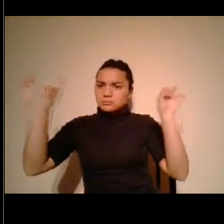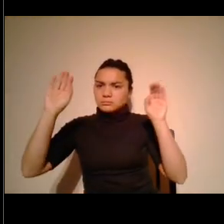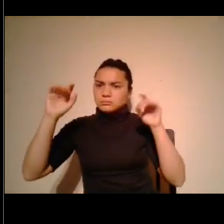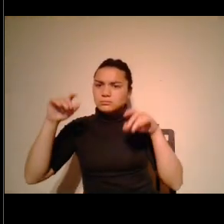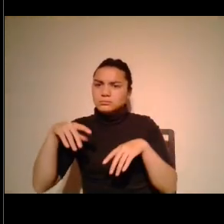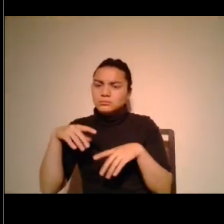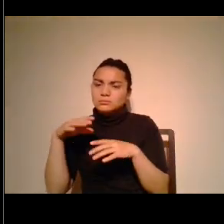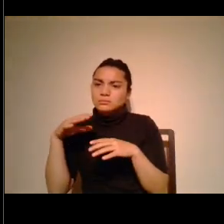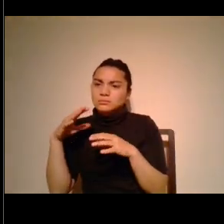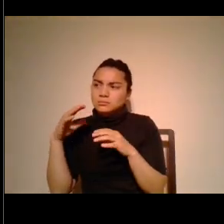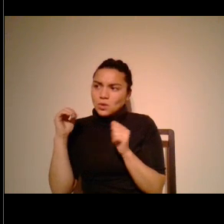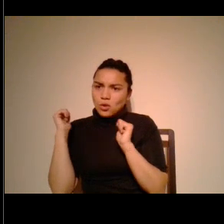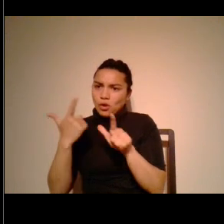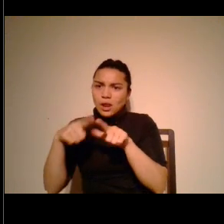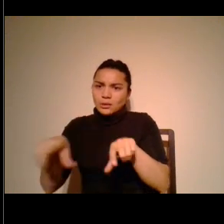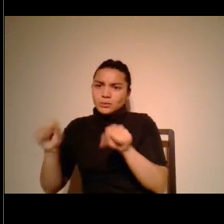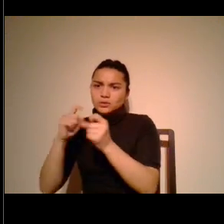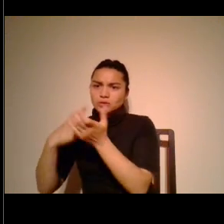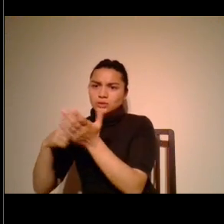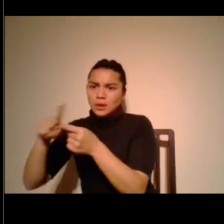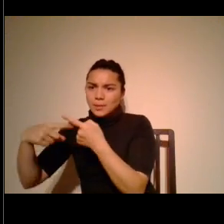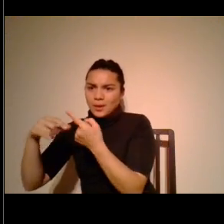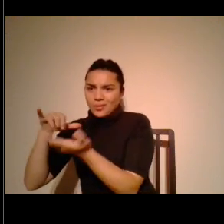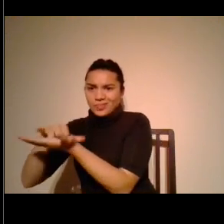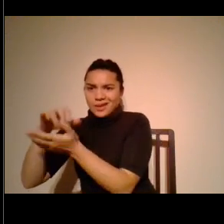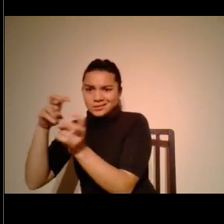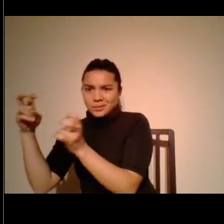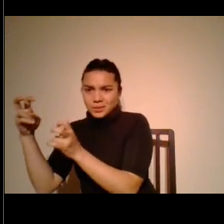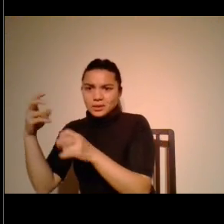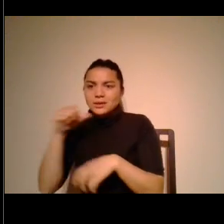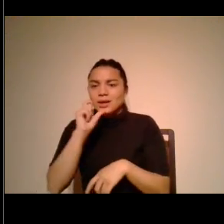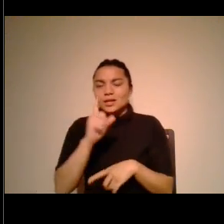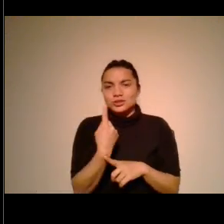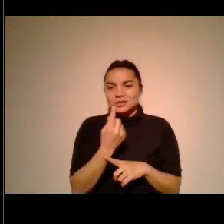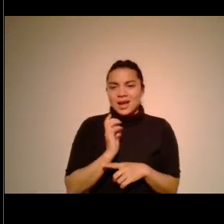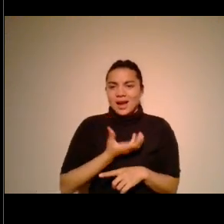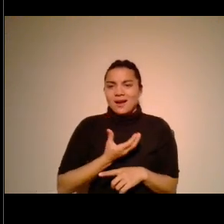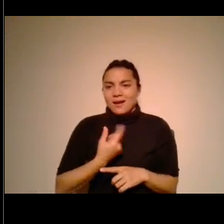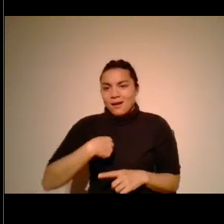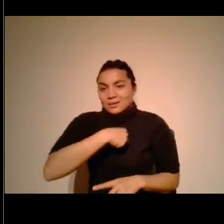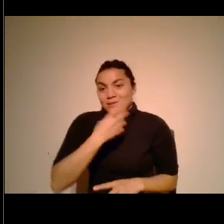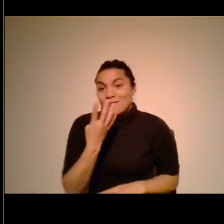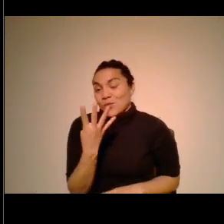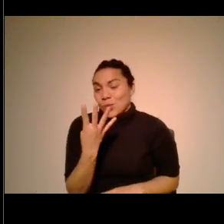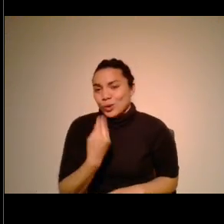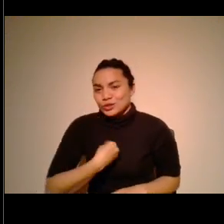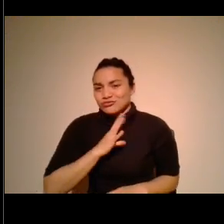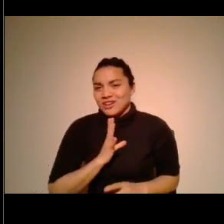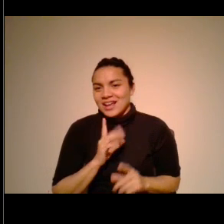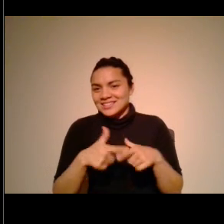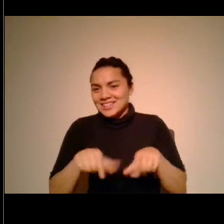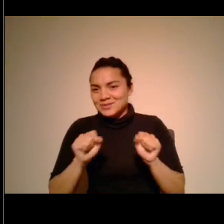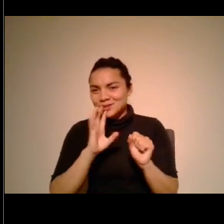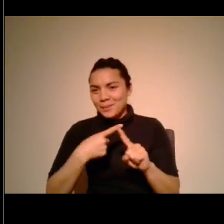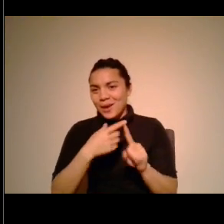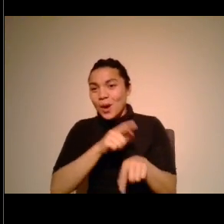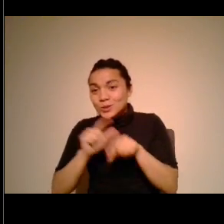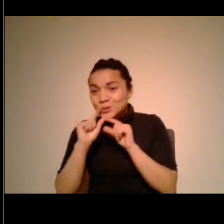trans linguists who are just having our conversation on Twitter and nowhere else. This is something where everybody can participate.